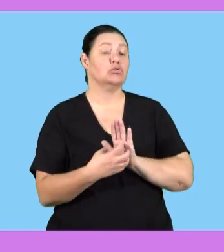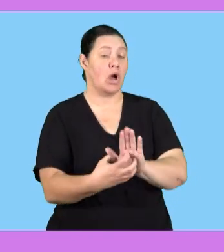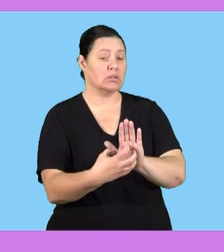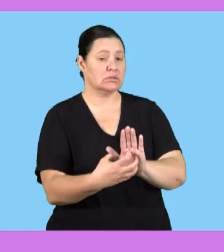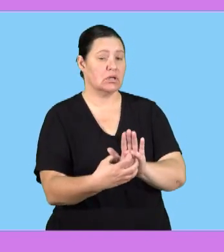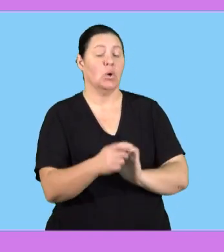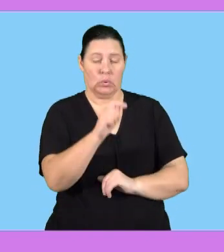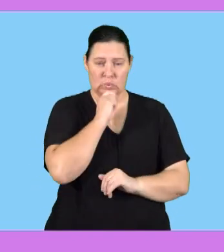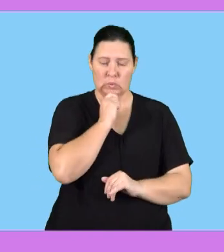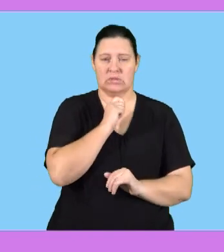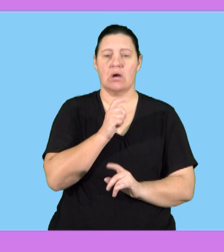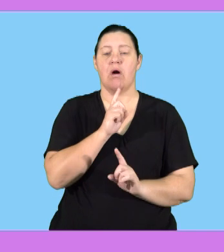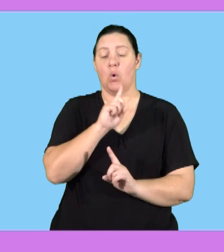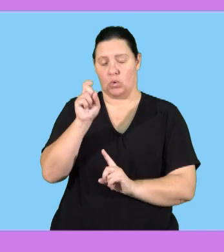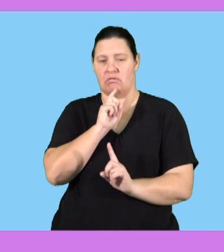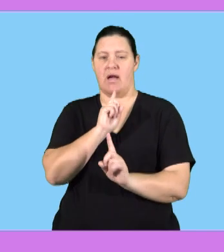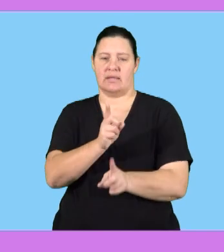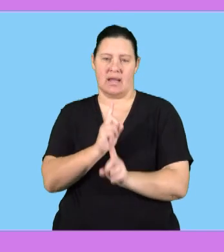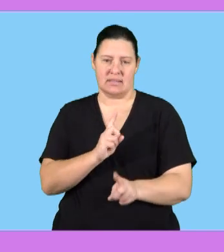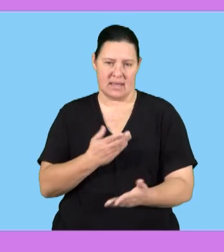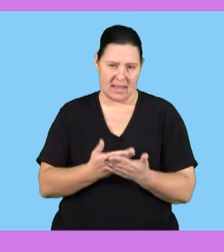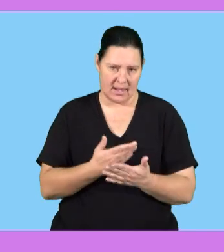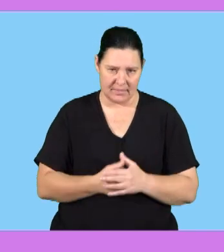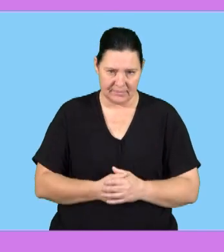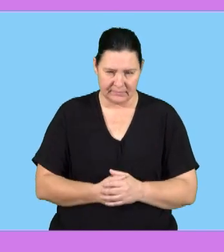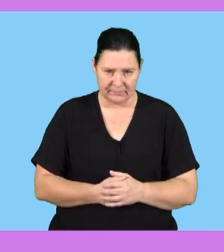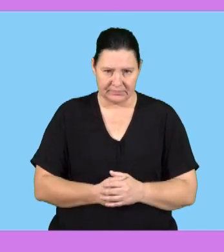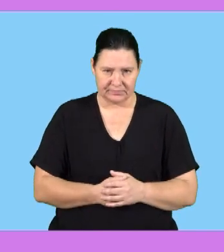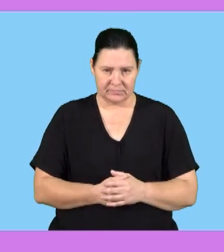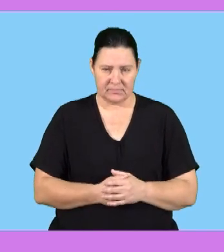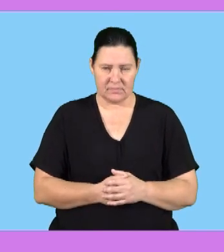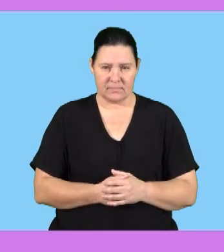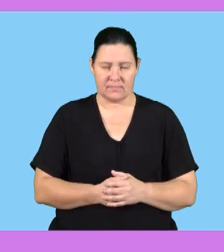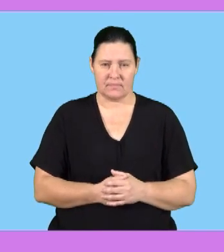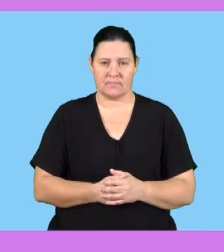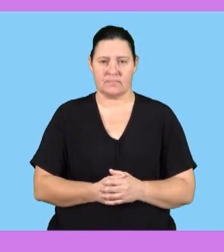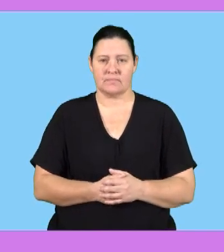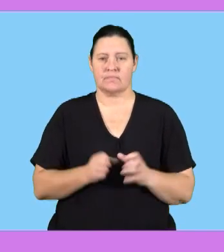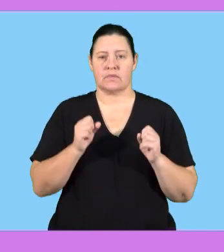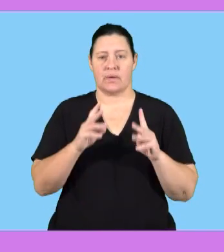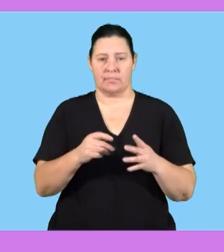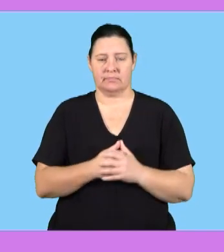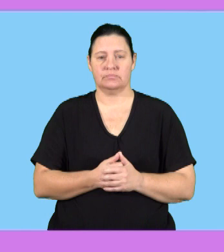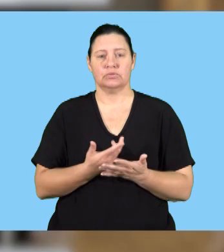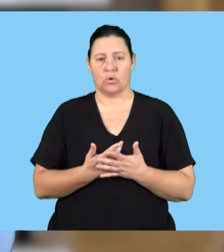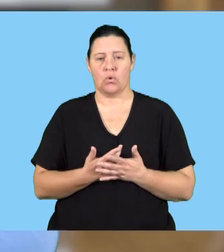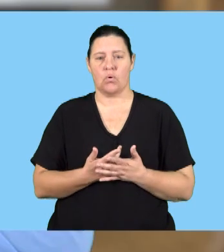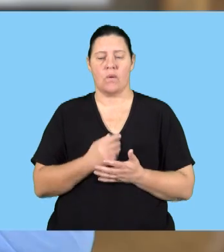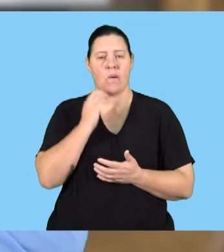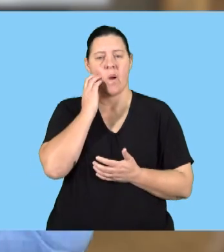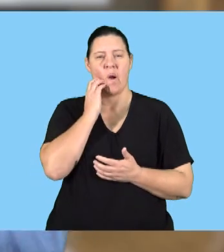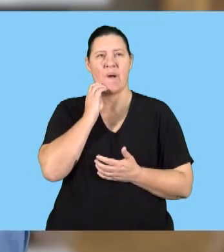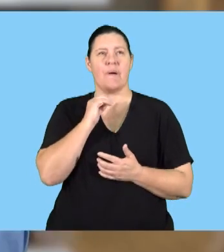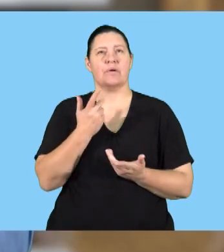use the growth chart to answer questions related to that specific growth chart. Okay, so let's quickly move